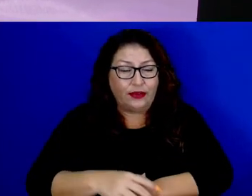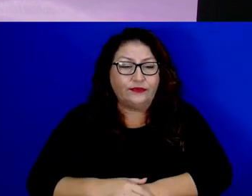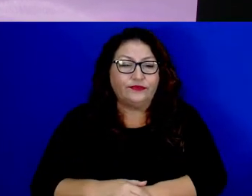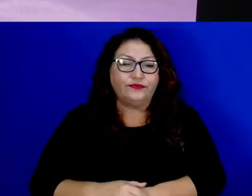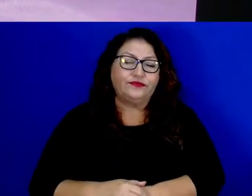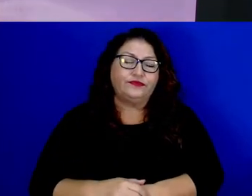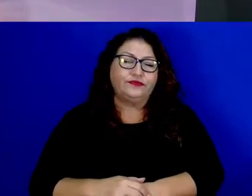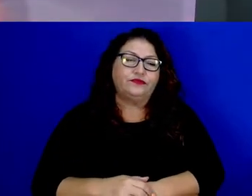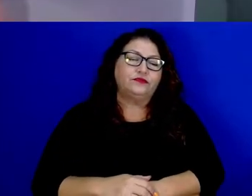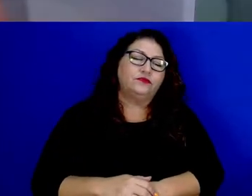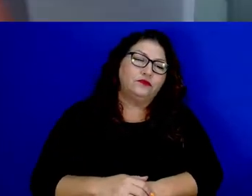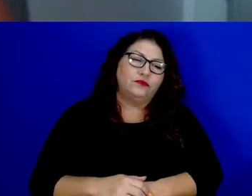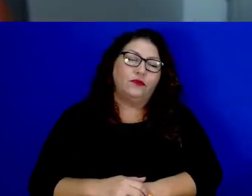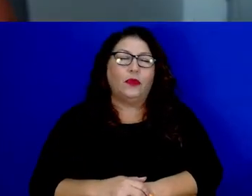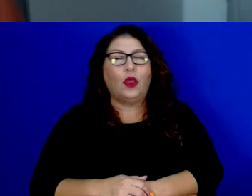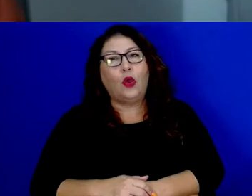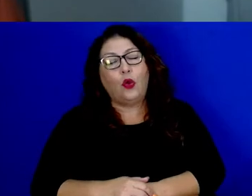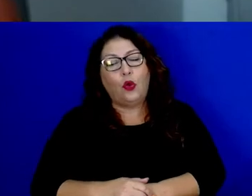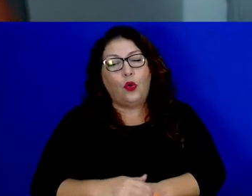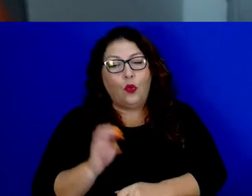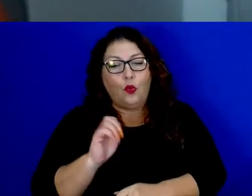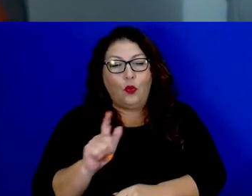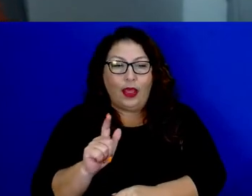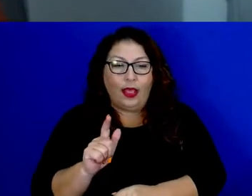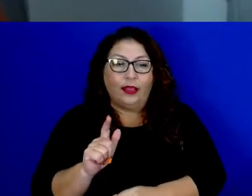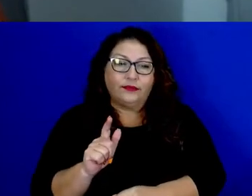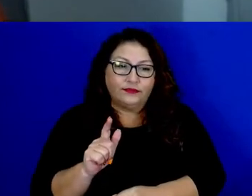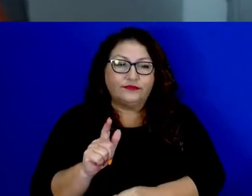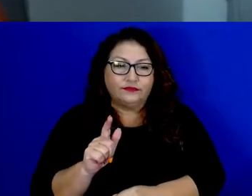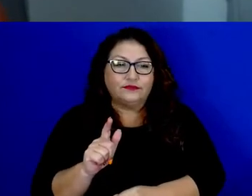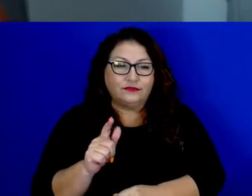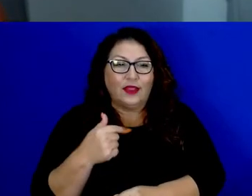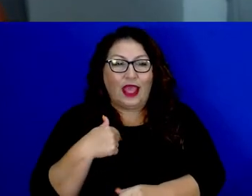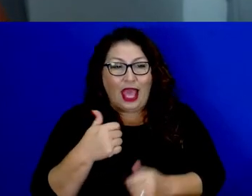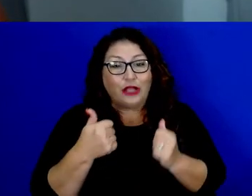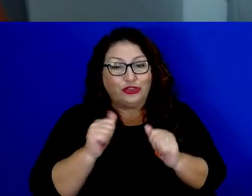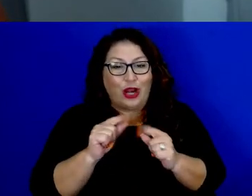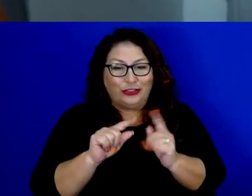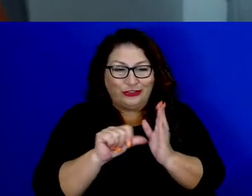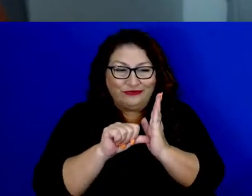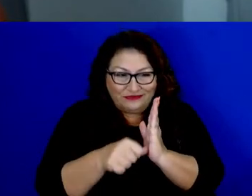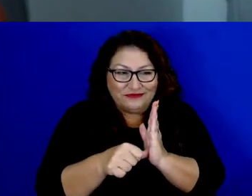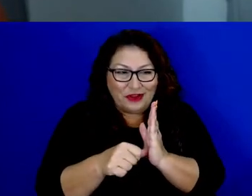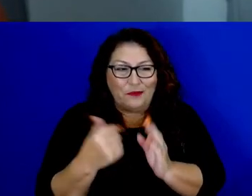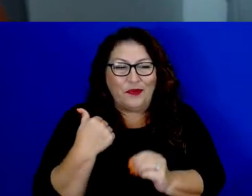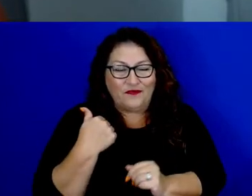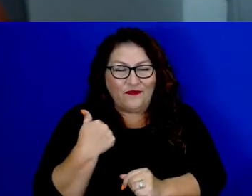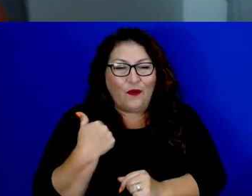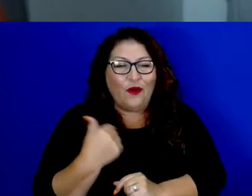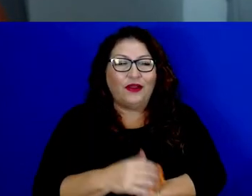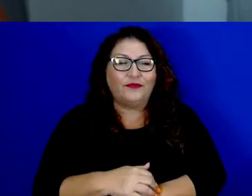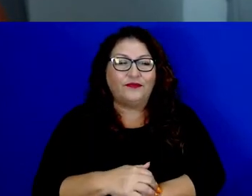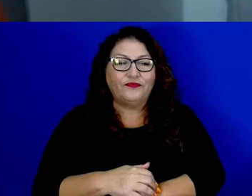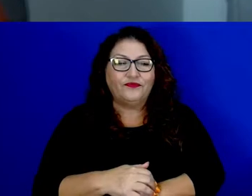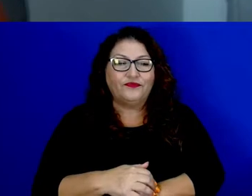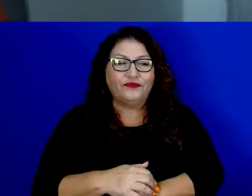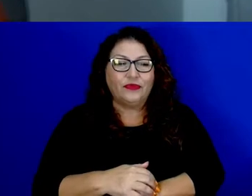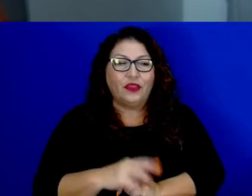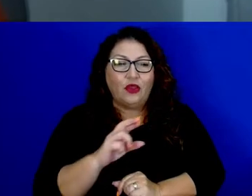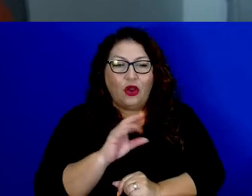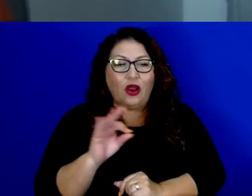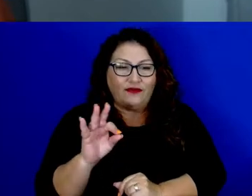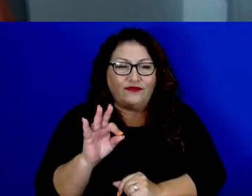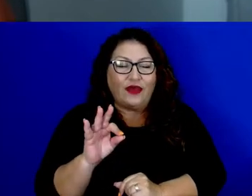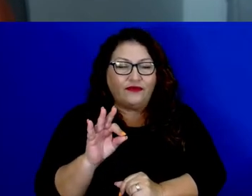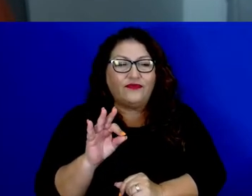Well, as I tried to stress before, the RRF, Recovery and Resilience Facility,